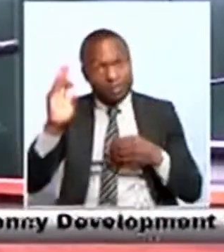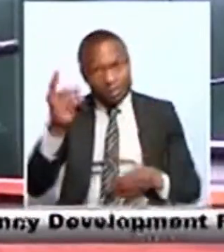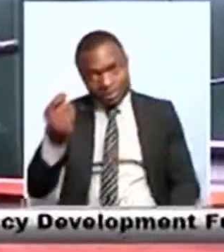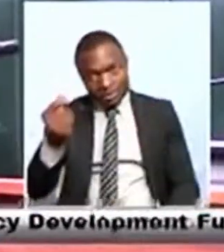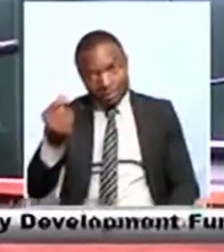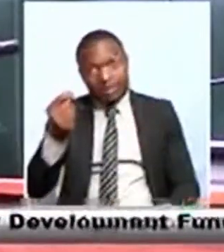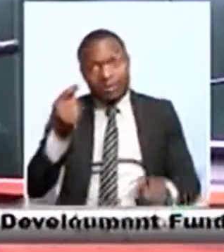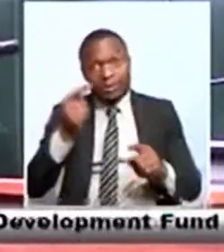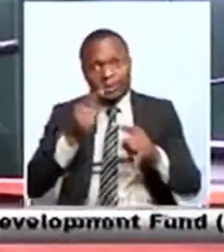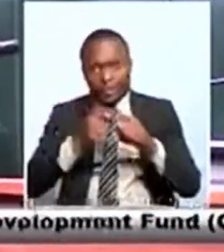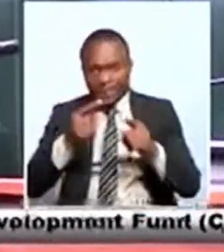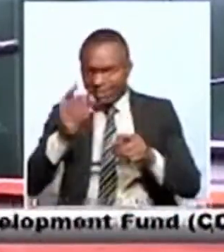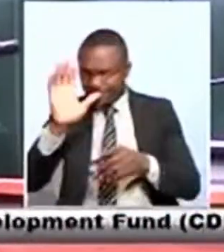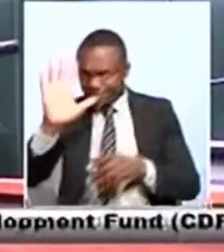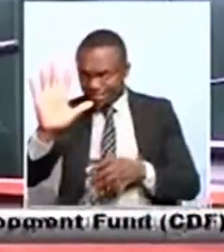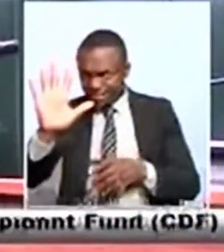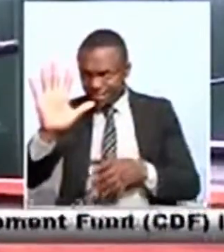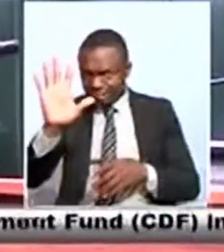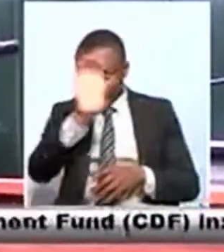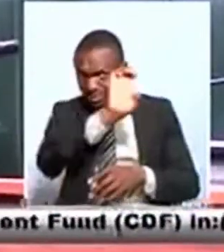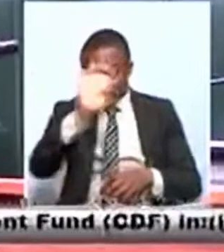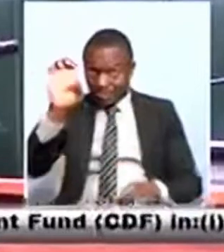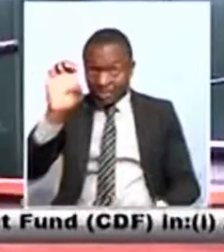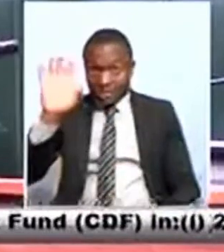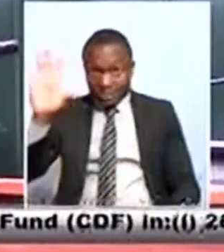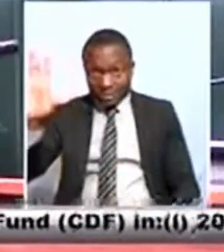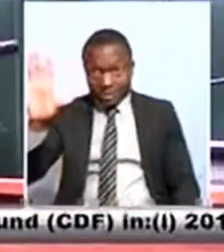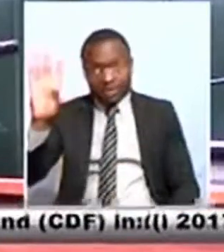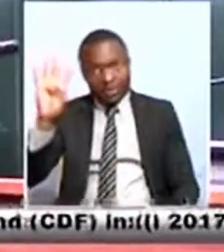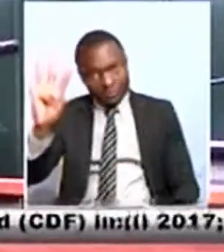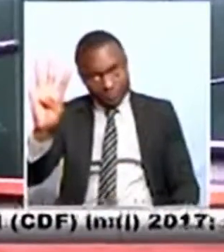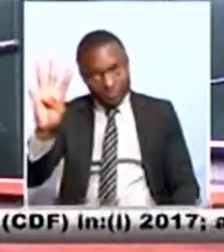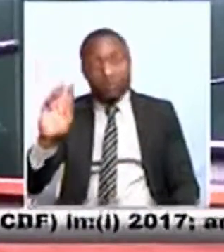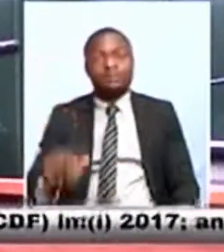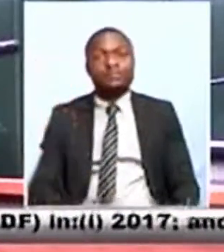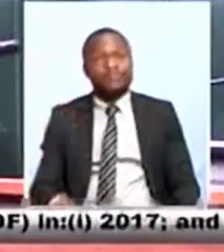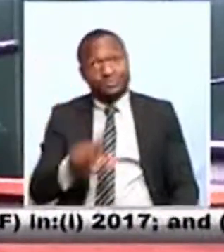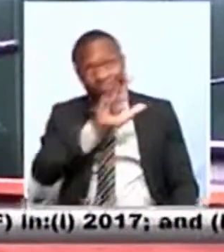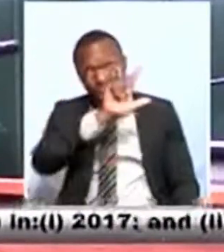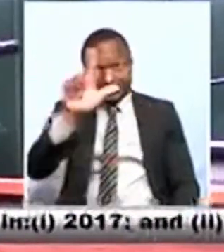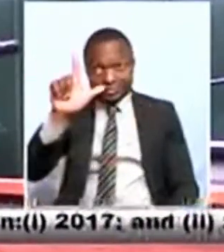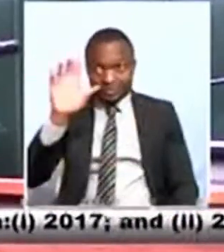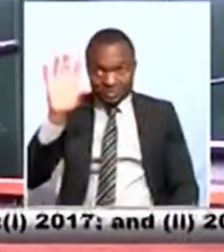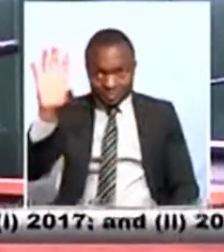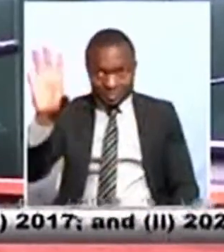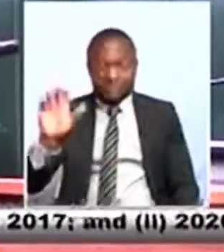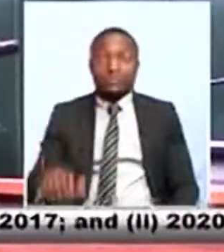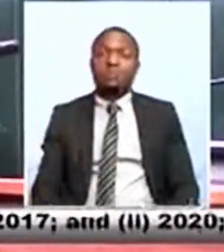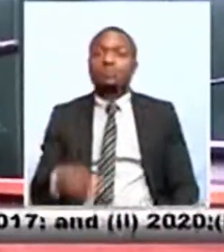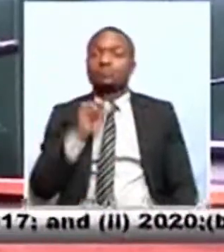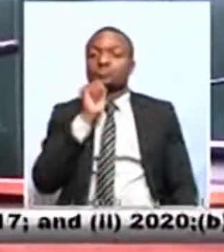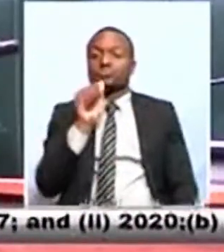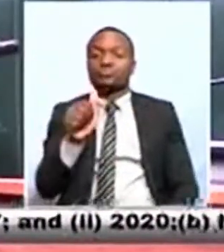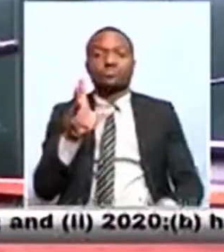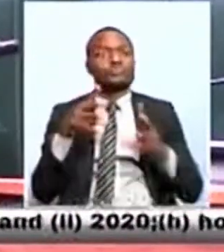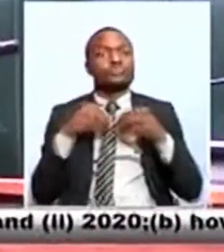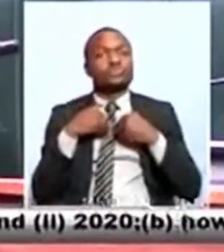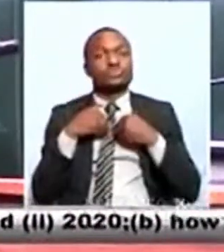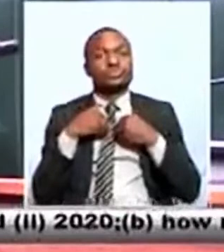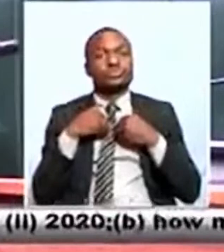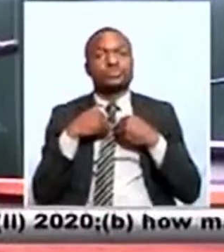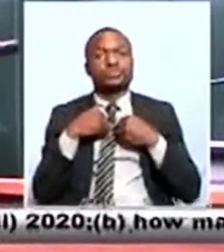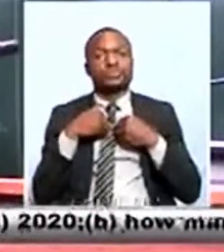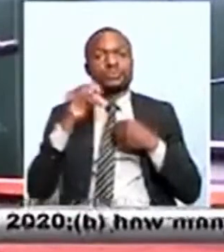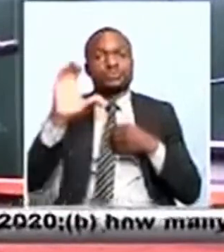5 in Eastern Province and 4 in Luapula Province did not receive the